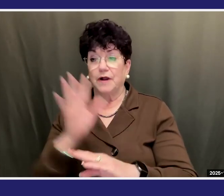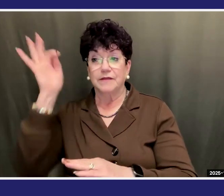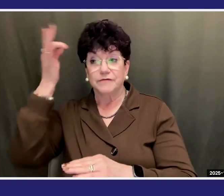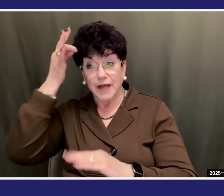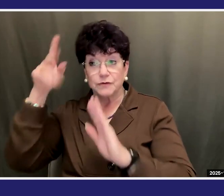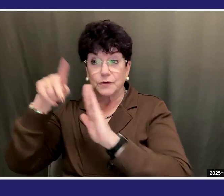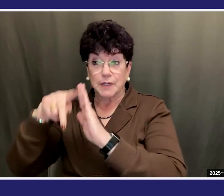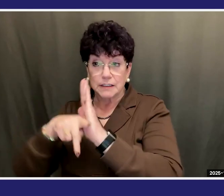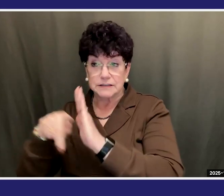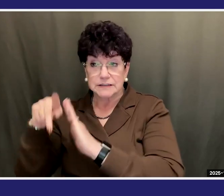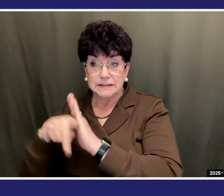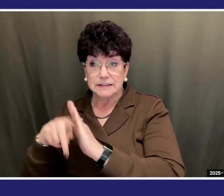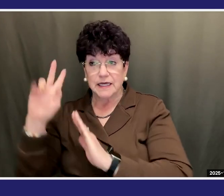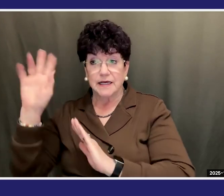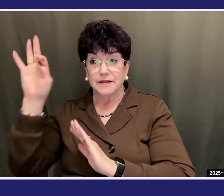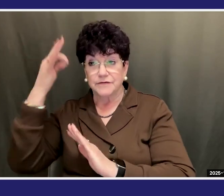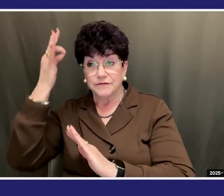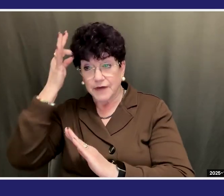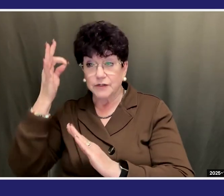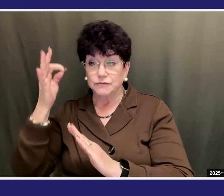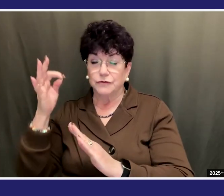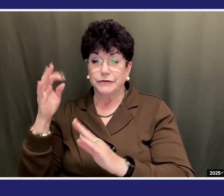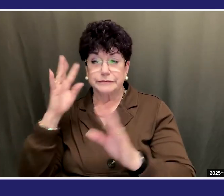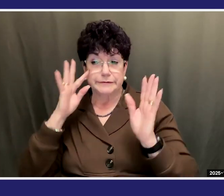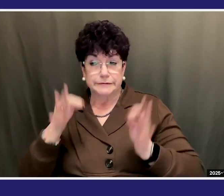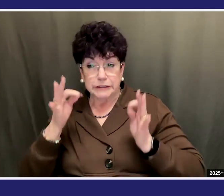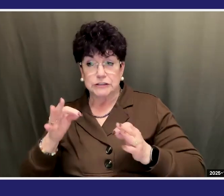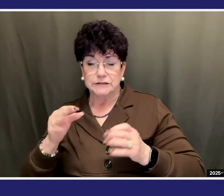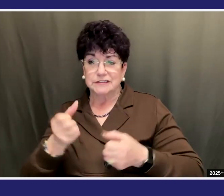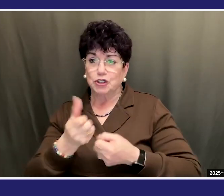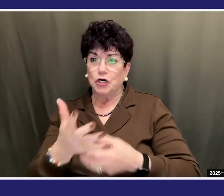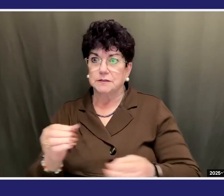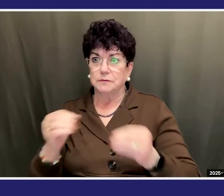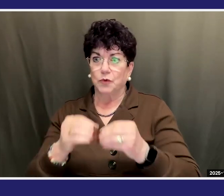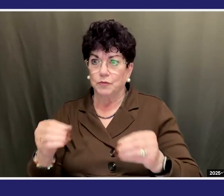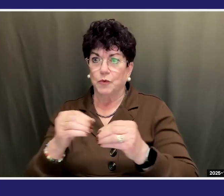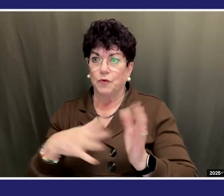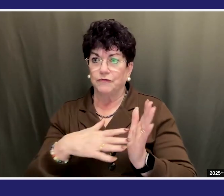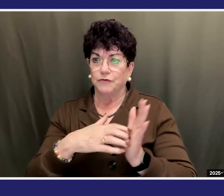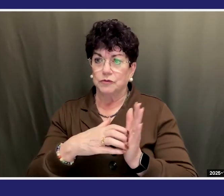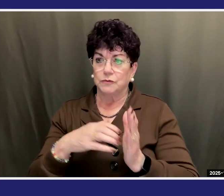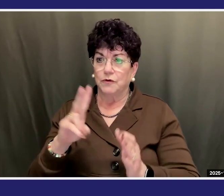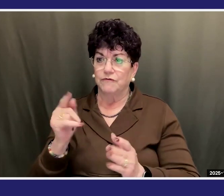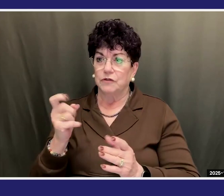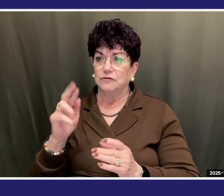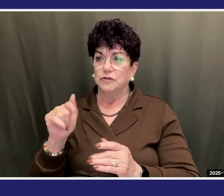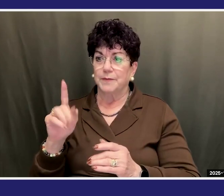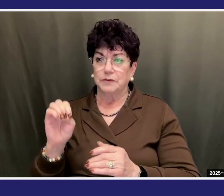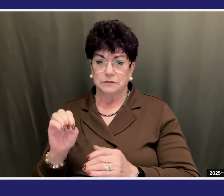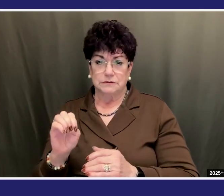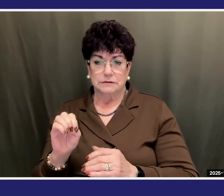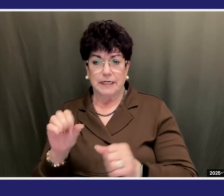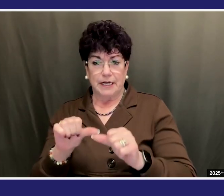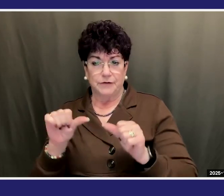the federal landscape are creating just additional vulnerabilities in many of our populations. And so